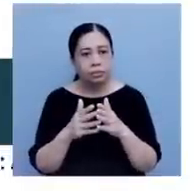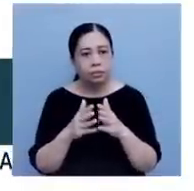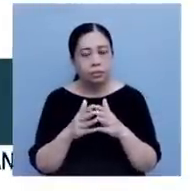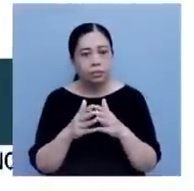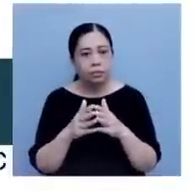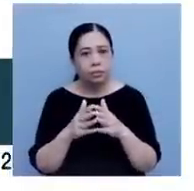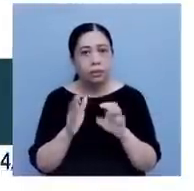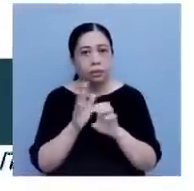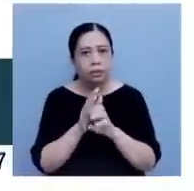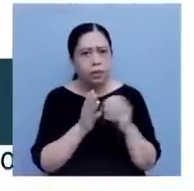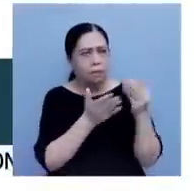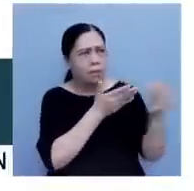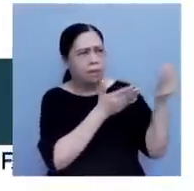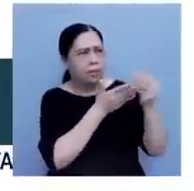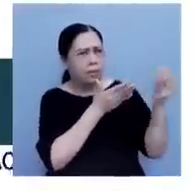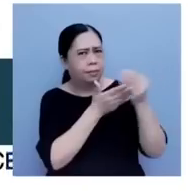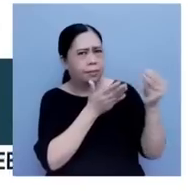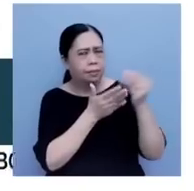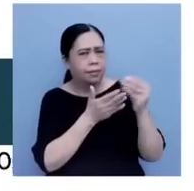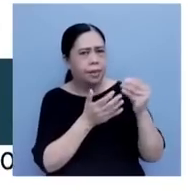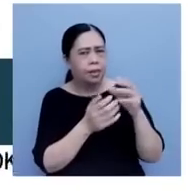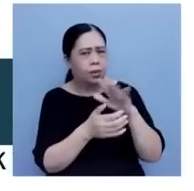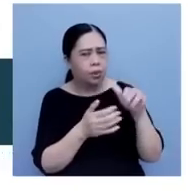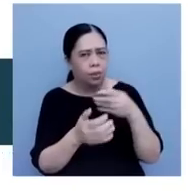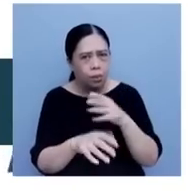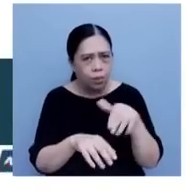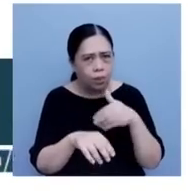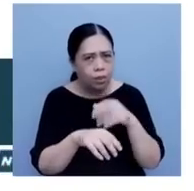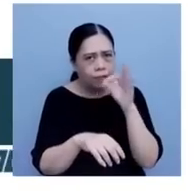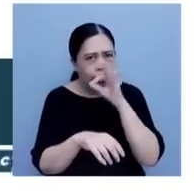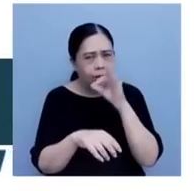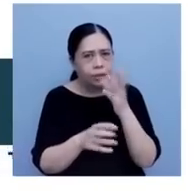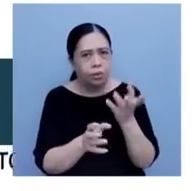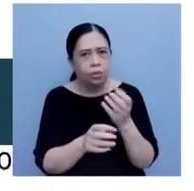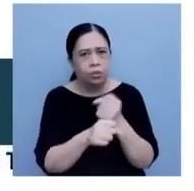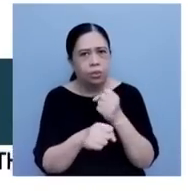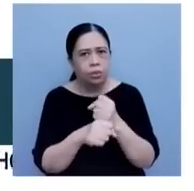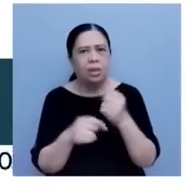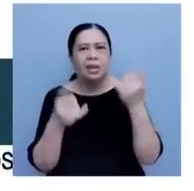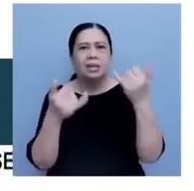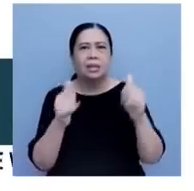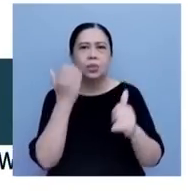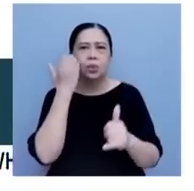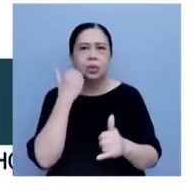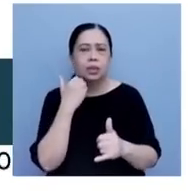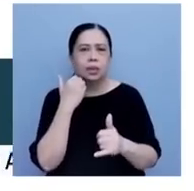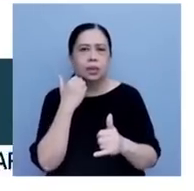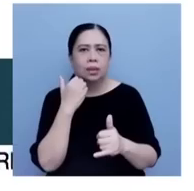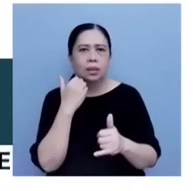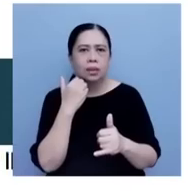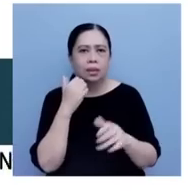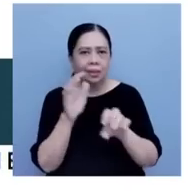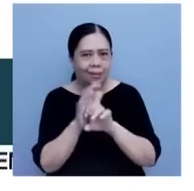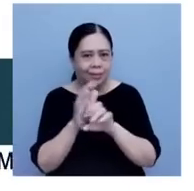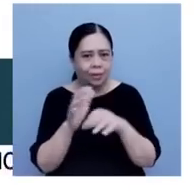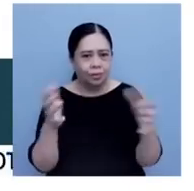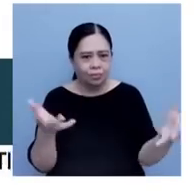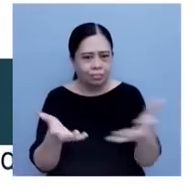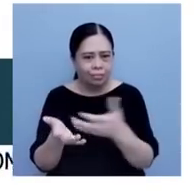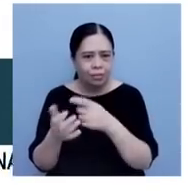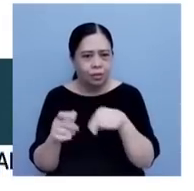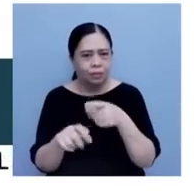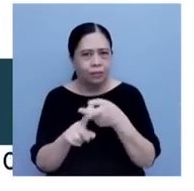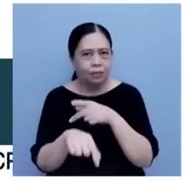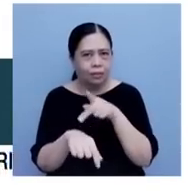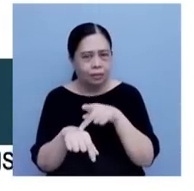bilhin na natin lahat ng local produce, kulang pa rin ang supply para sa demand, and therefore we would need